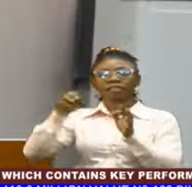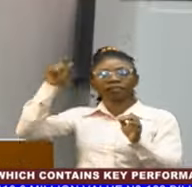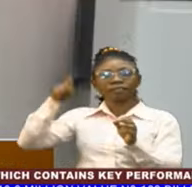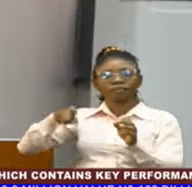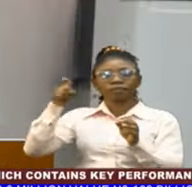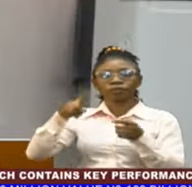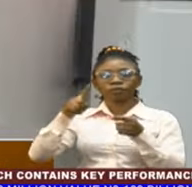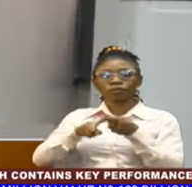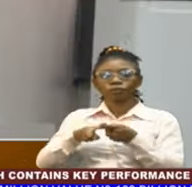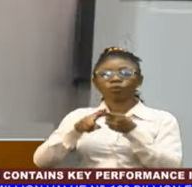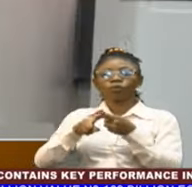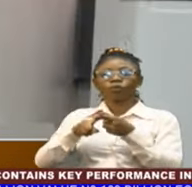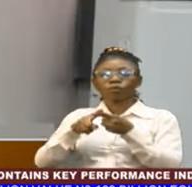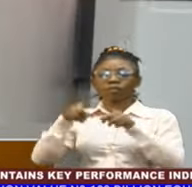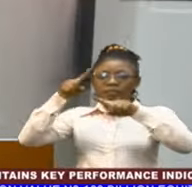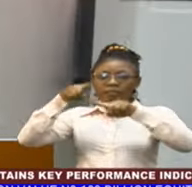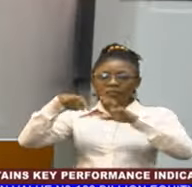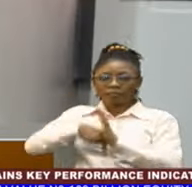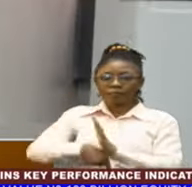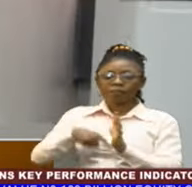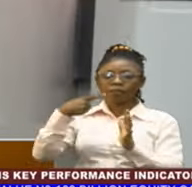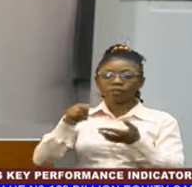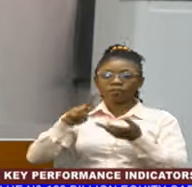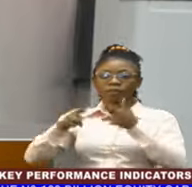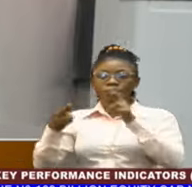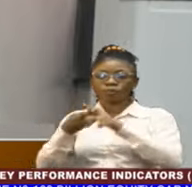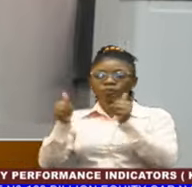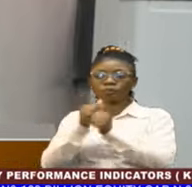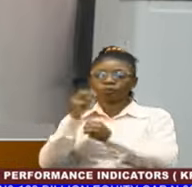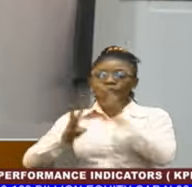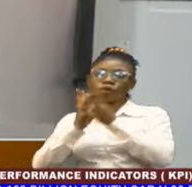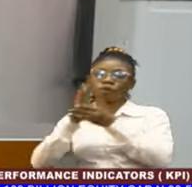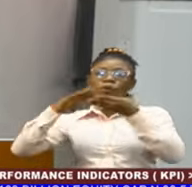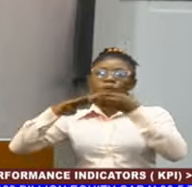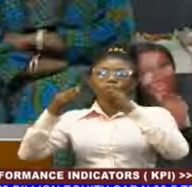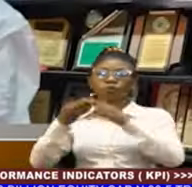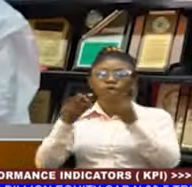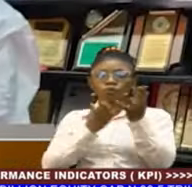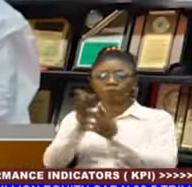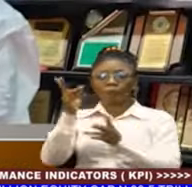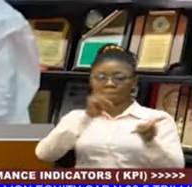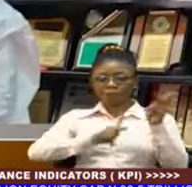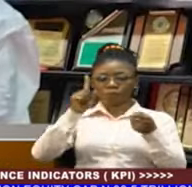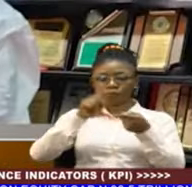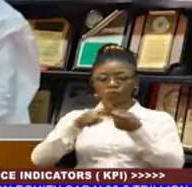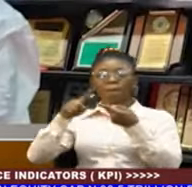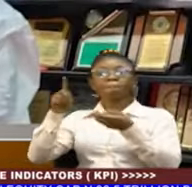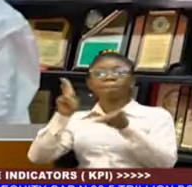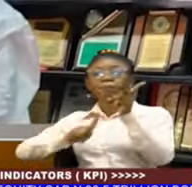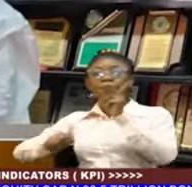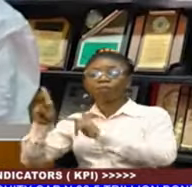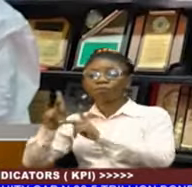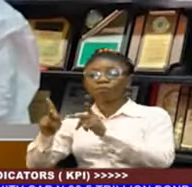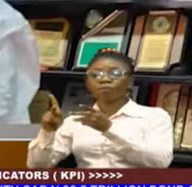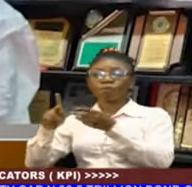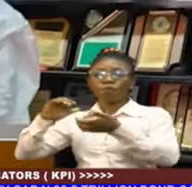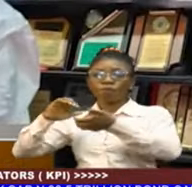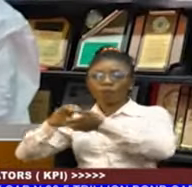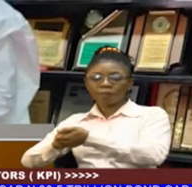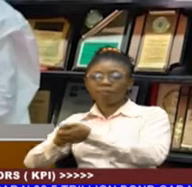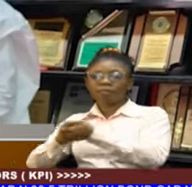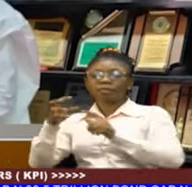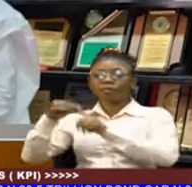agencies in deepening relations with the global community through people-to-people collaboration, especially when it means that